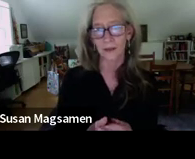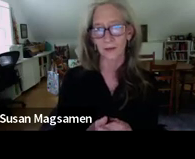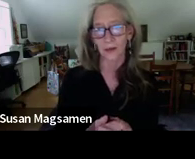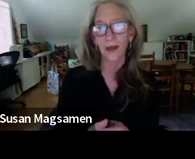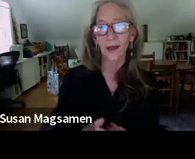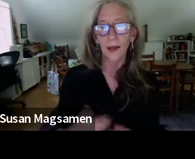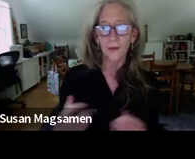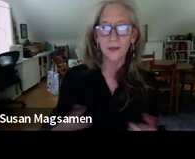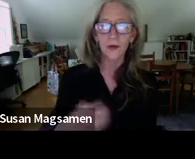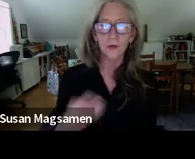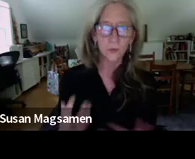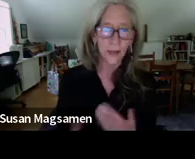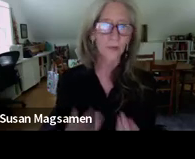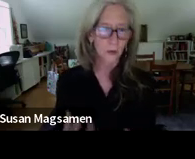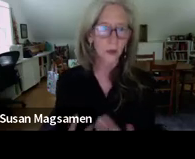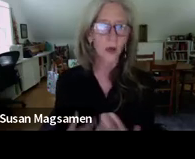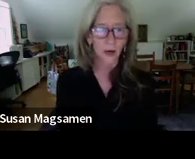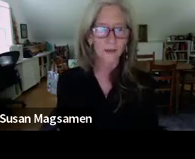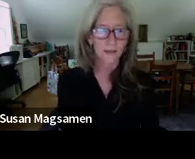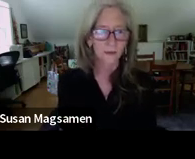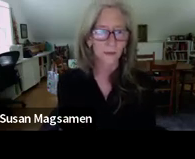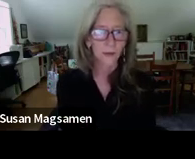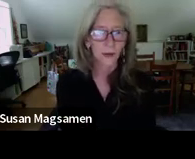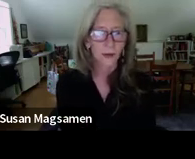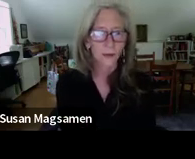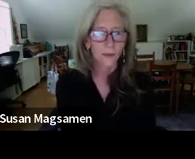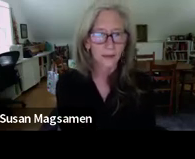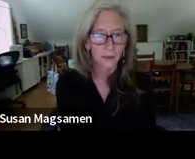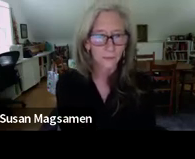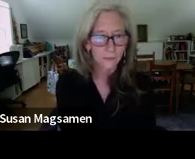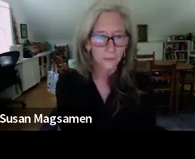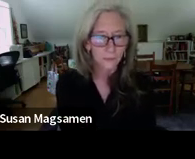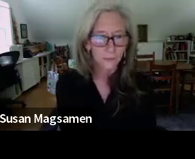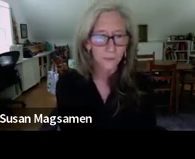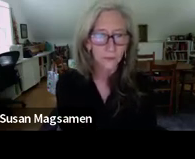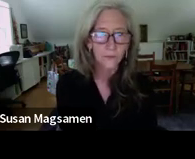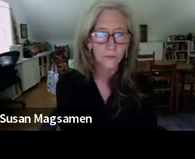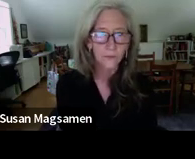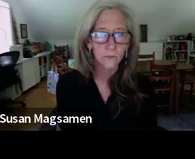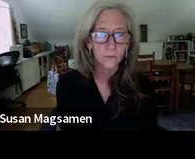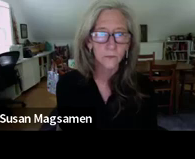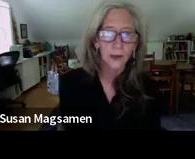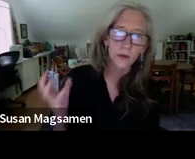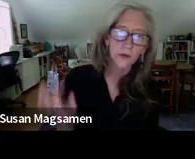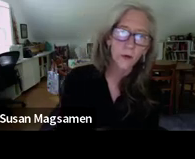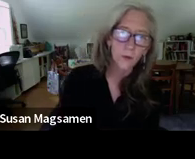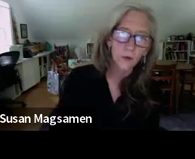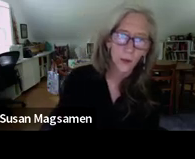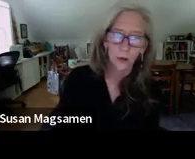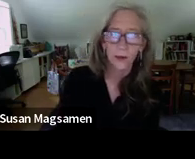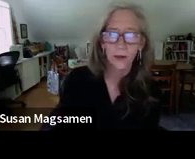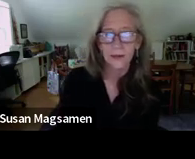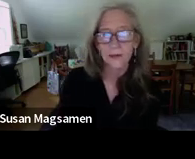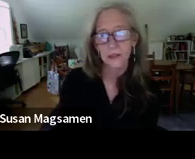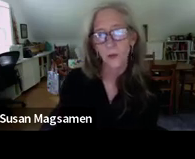5% of our mental activity. Everything else really happens on an unconscious level. Next slide. And so the